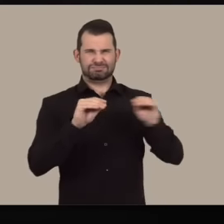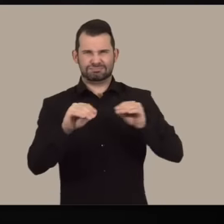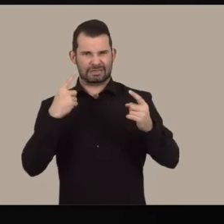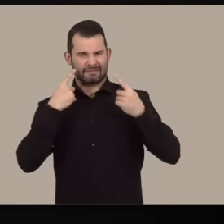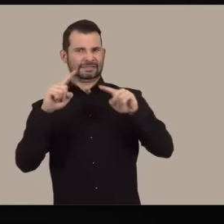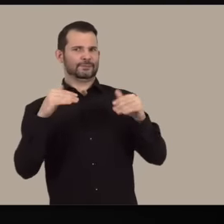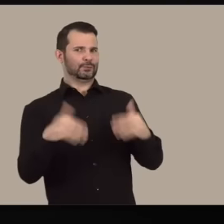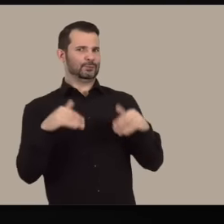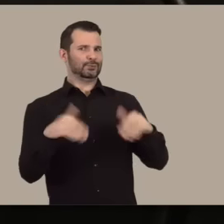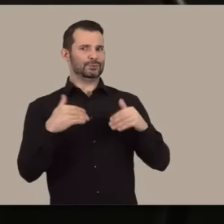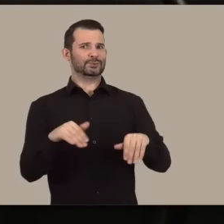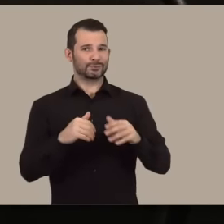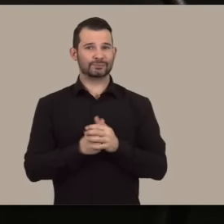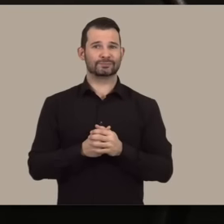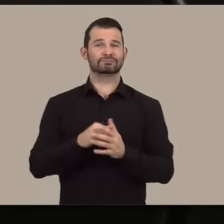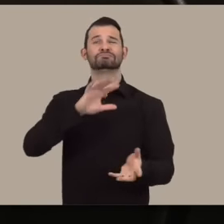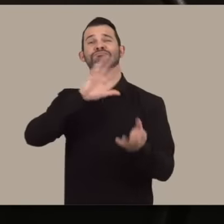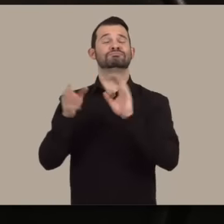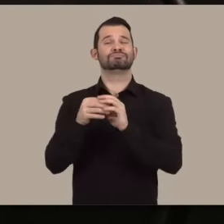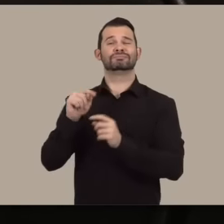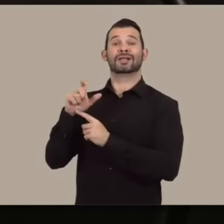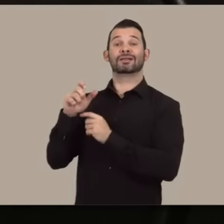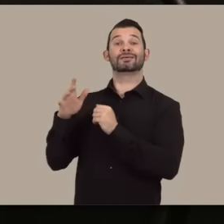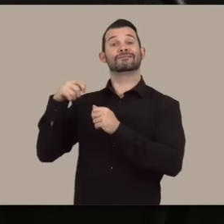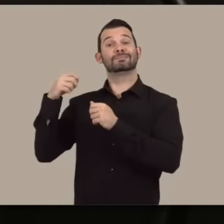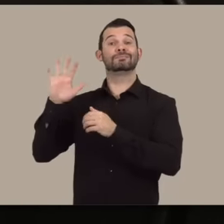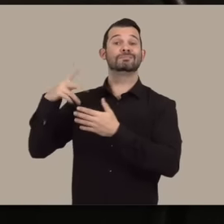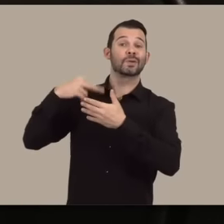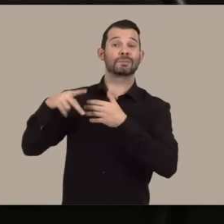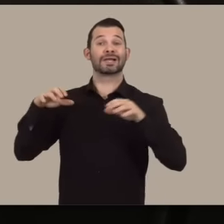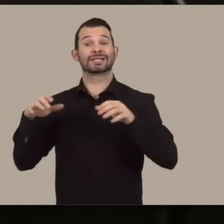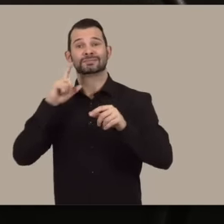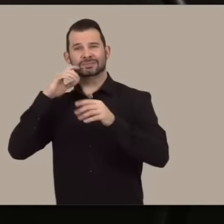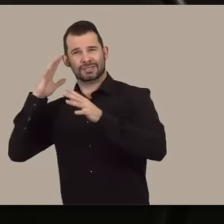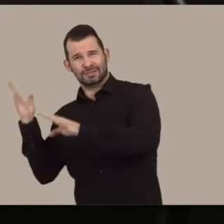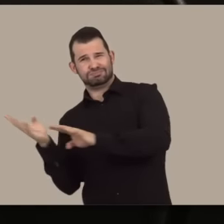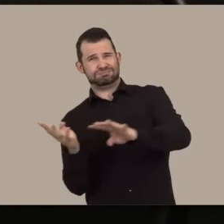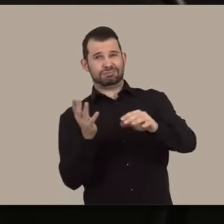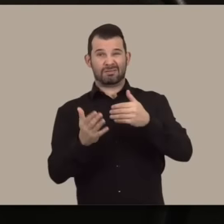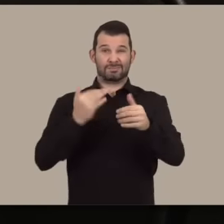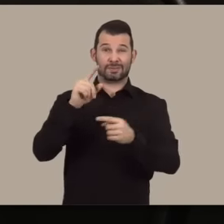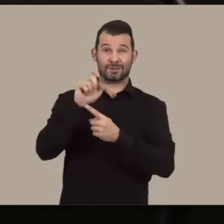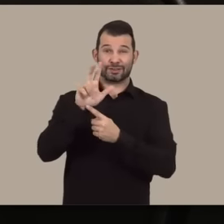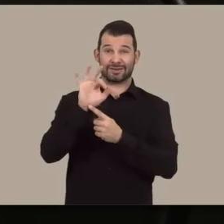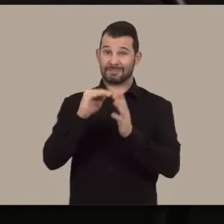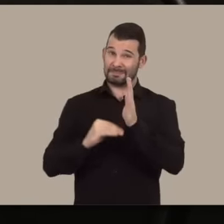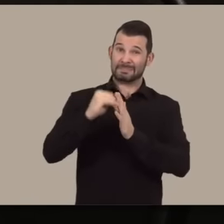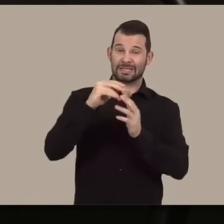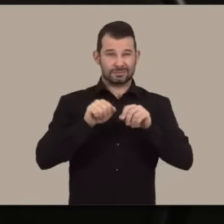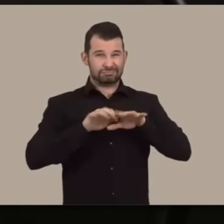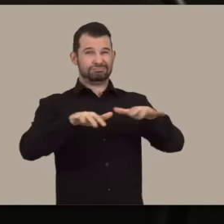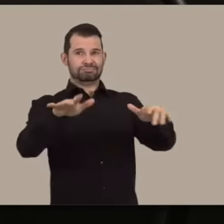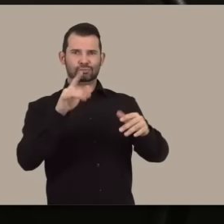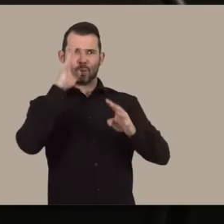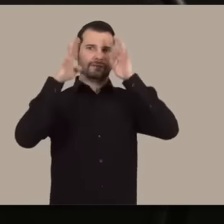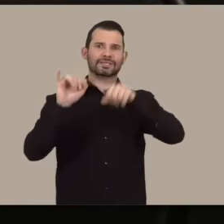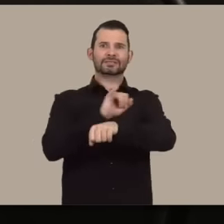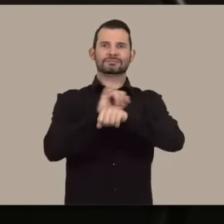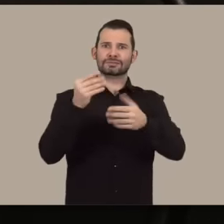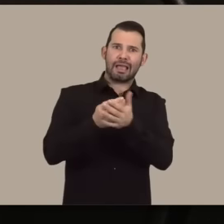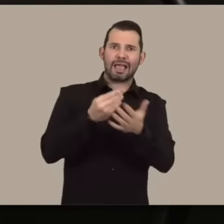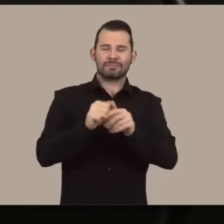very effective use. In all, Telefilm's programs and activities funneled nearly $139